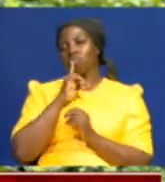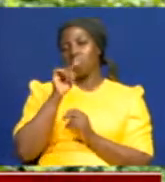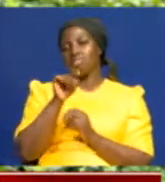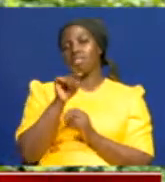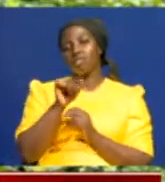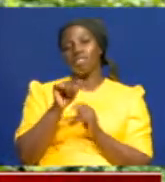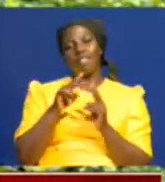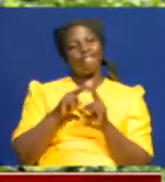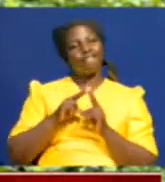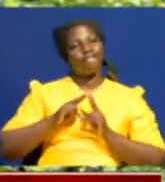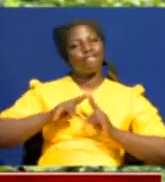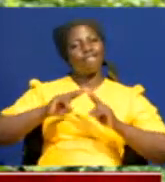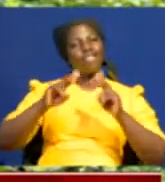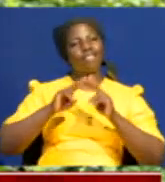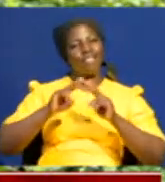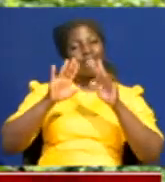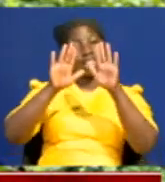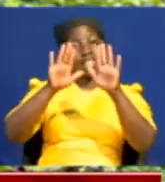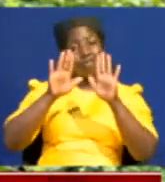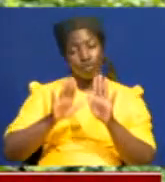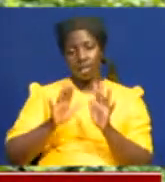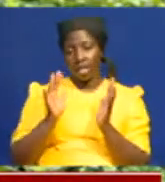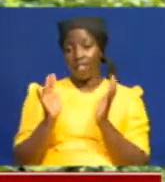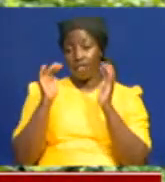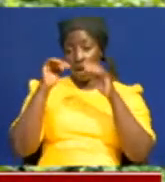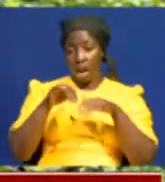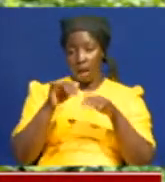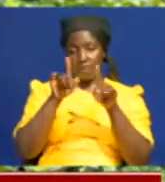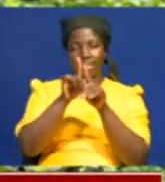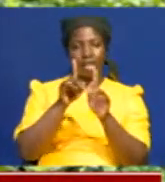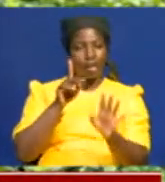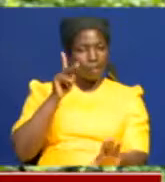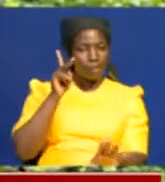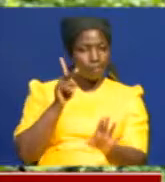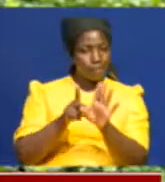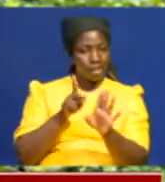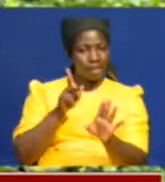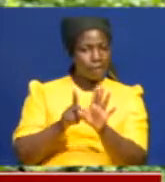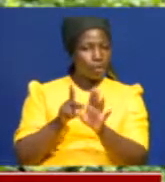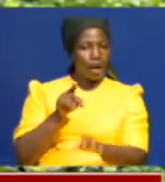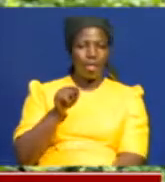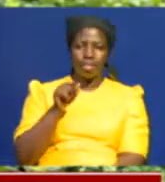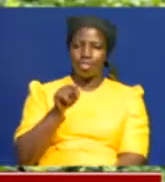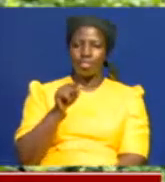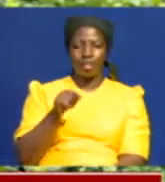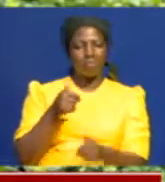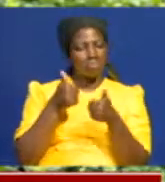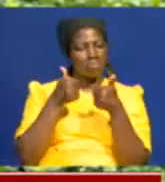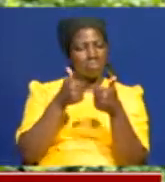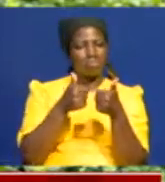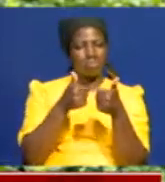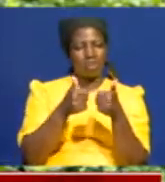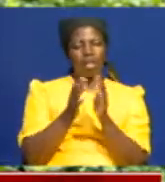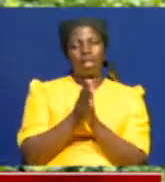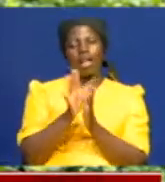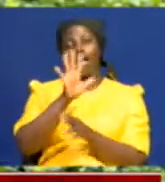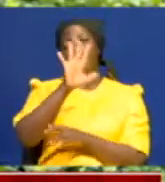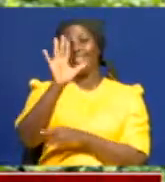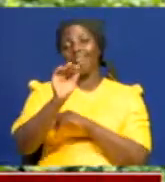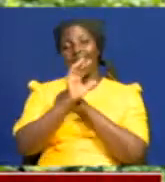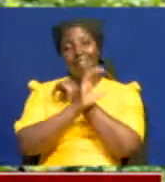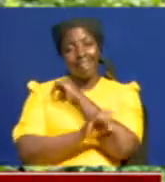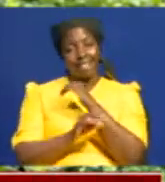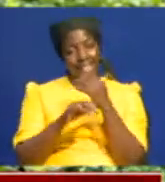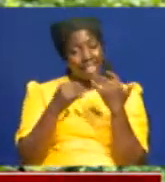a momentous forum, and the participation was quite good. And African countries